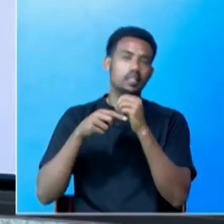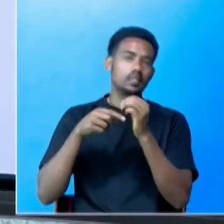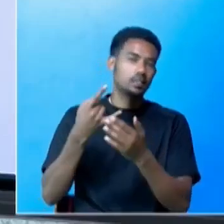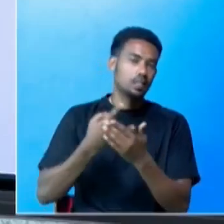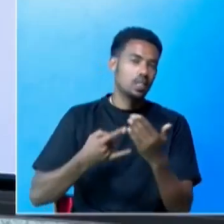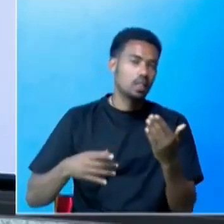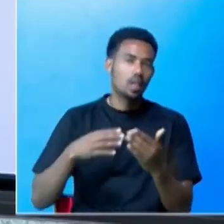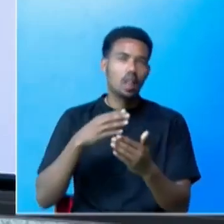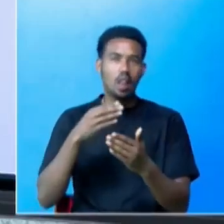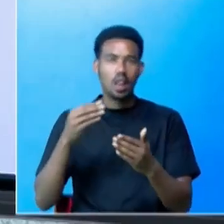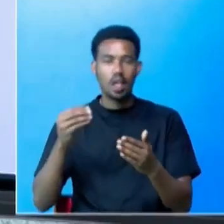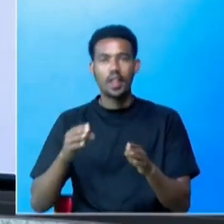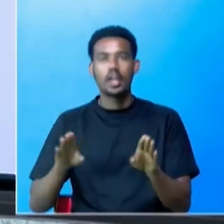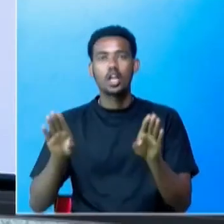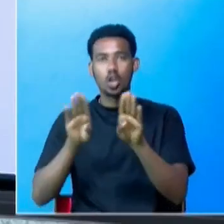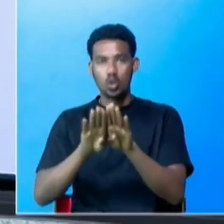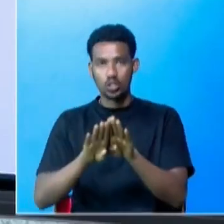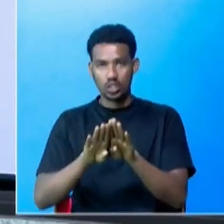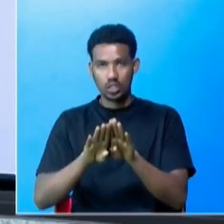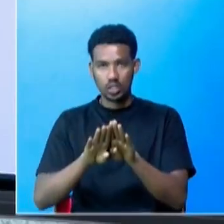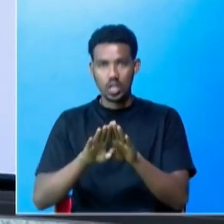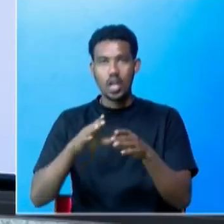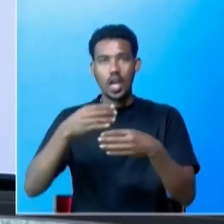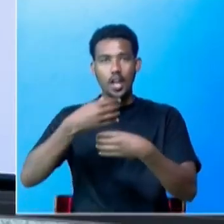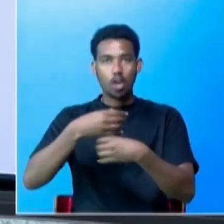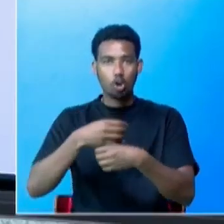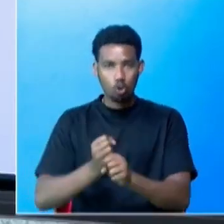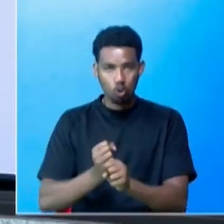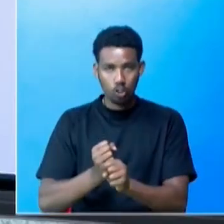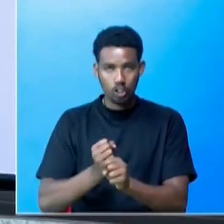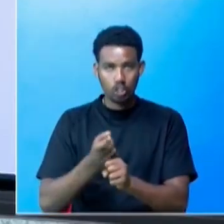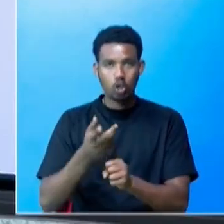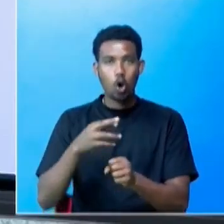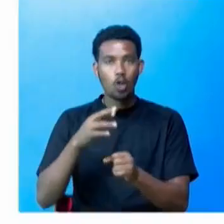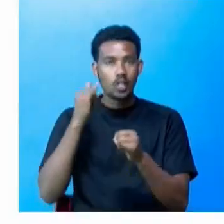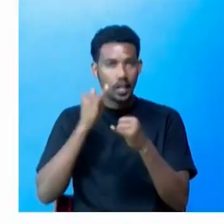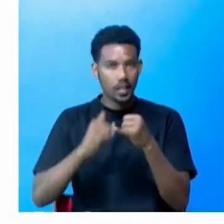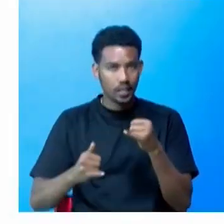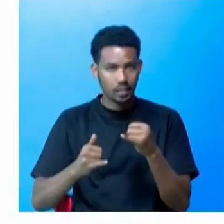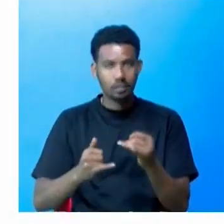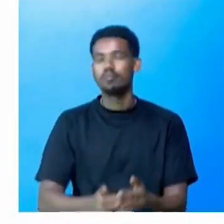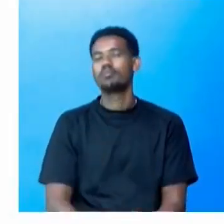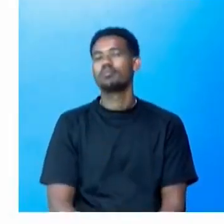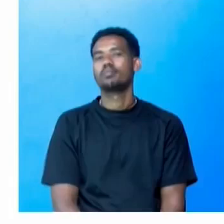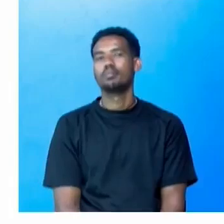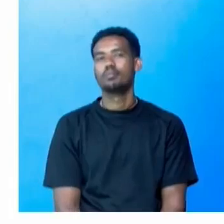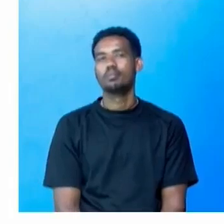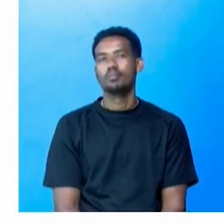also closing and also the conclusion or the ending. So, let us say closing.